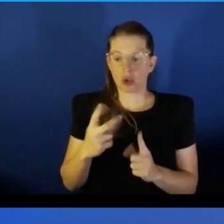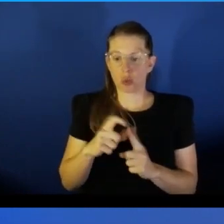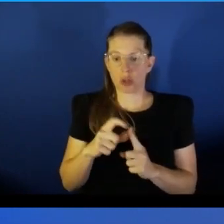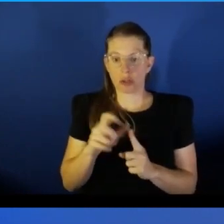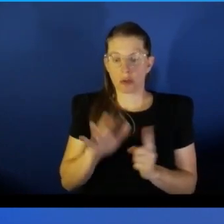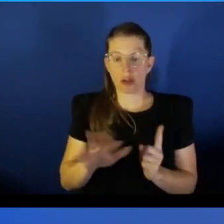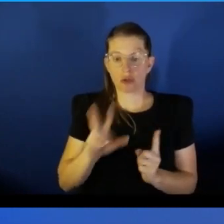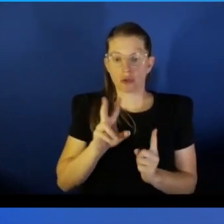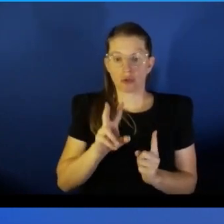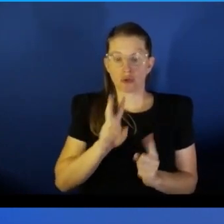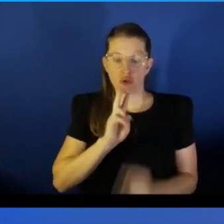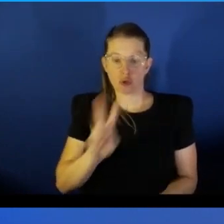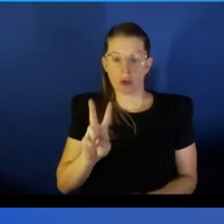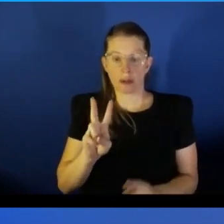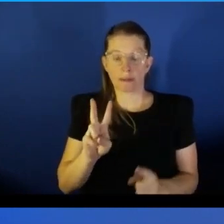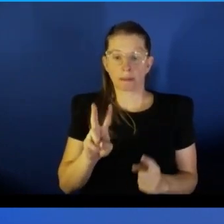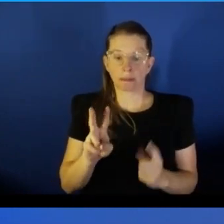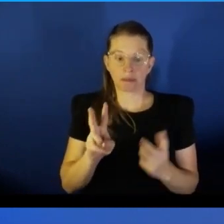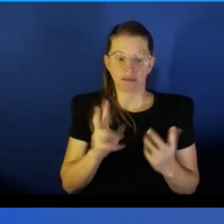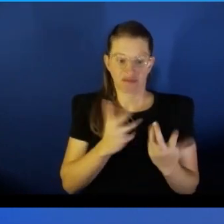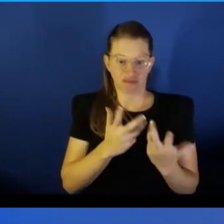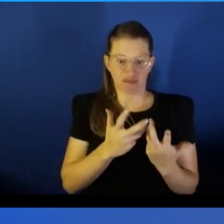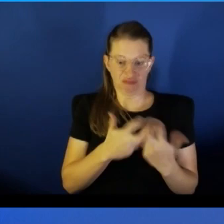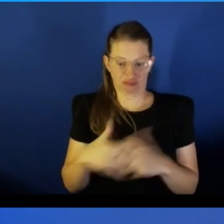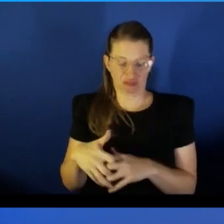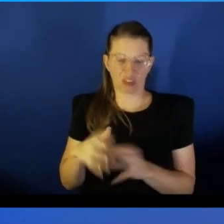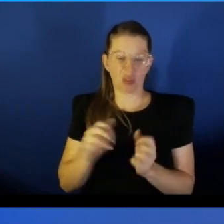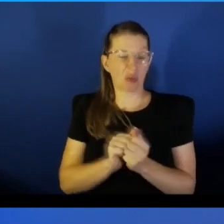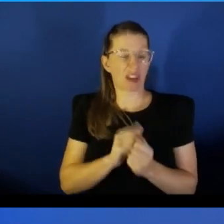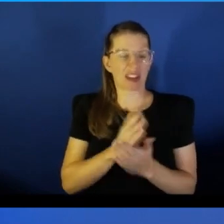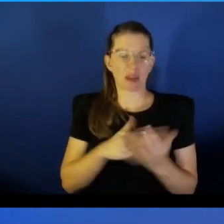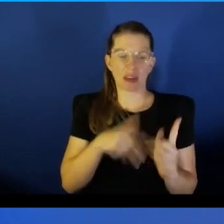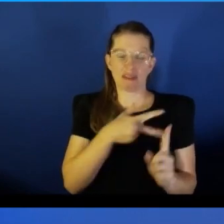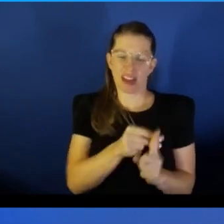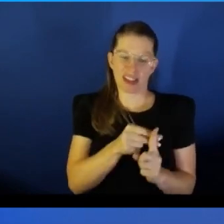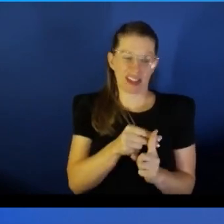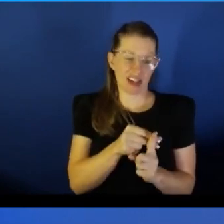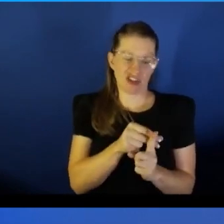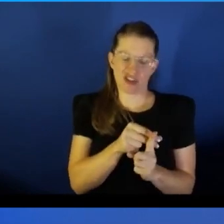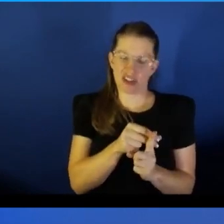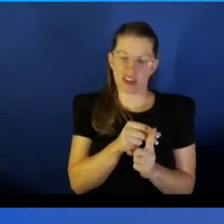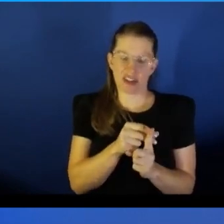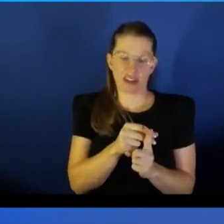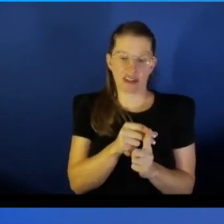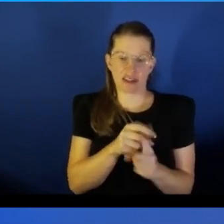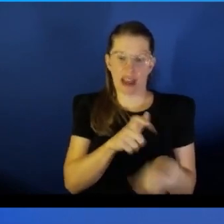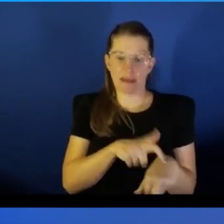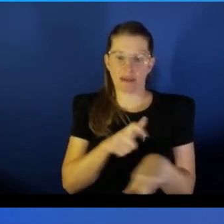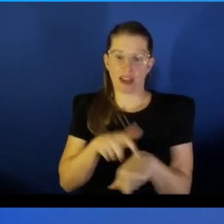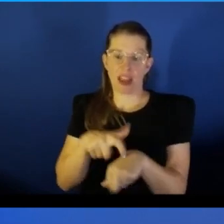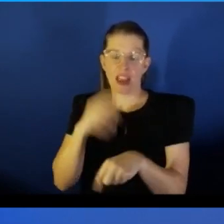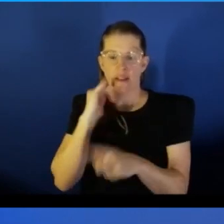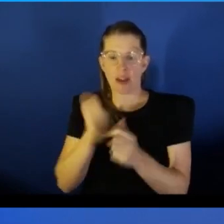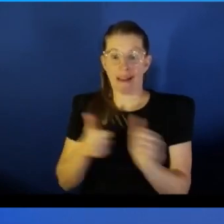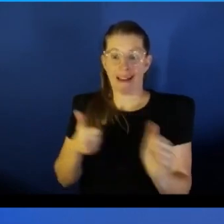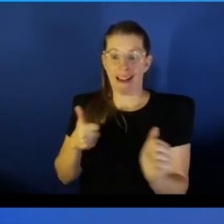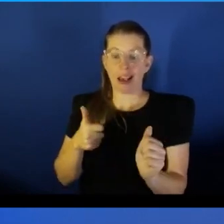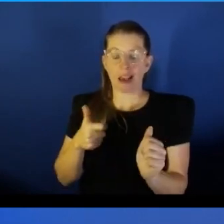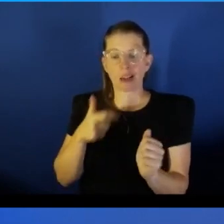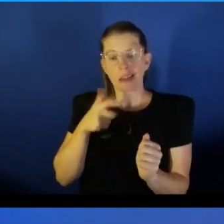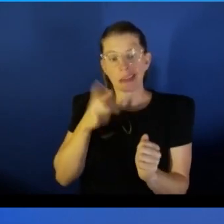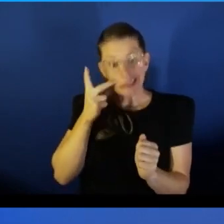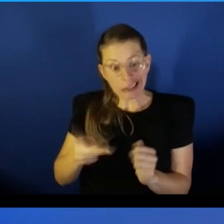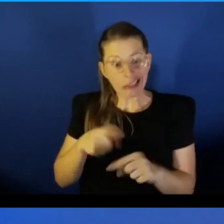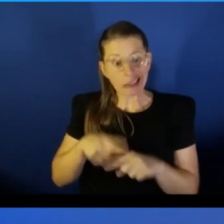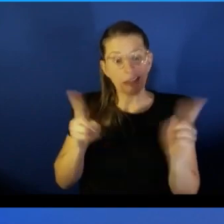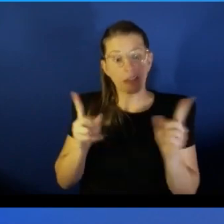again coincides with some of those vaccinations. But also, if you're getting behind, then you can start to see those differences more